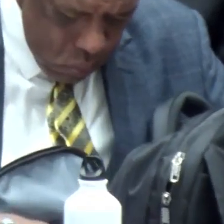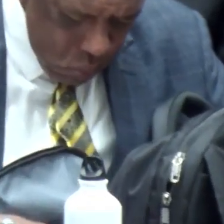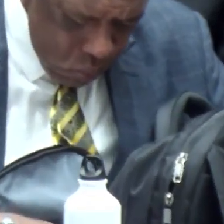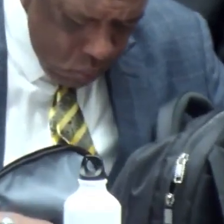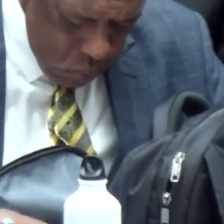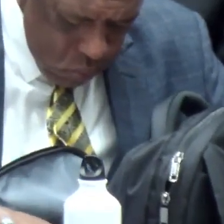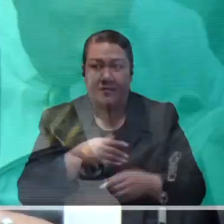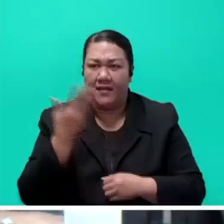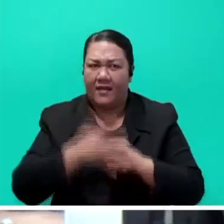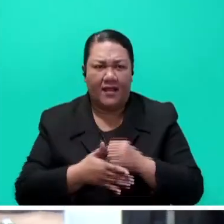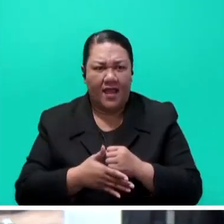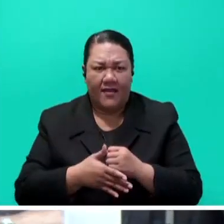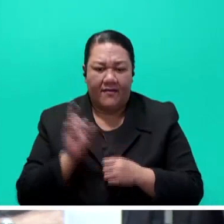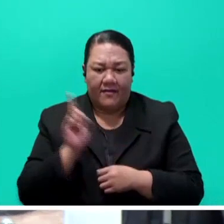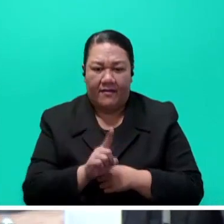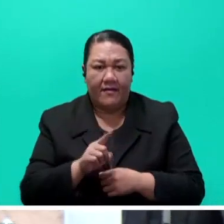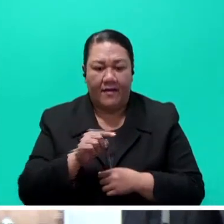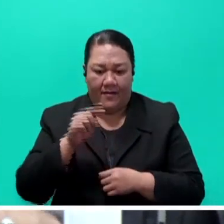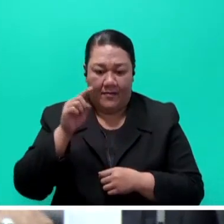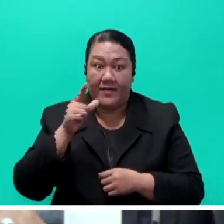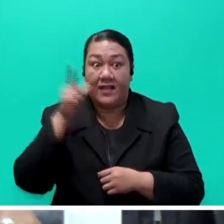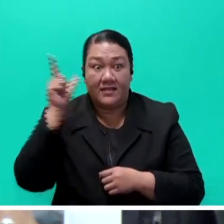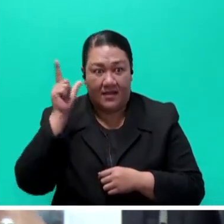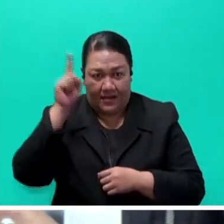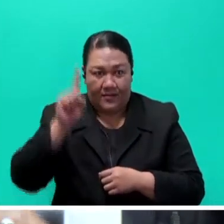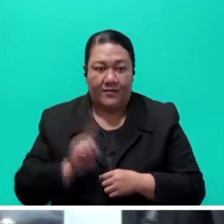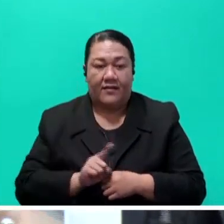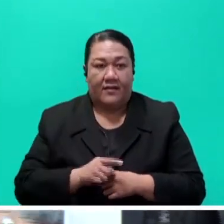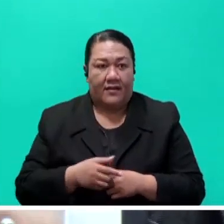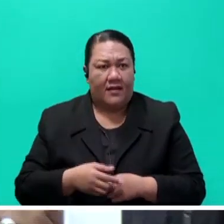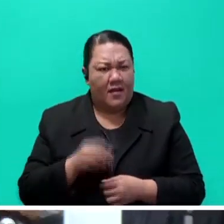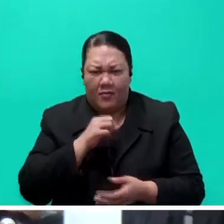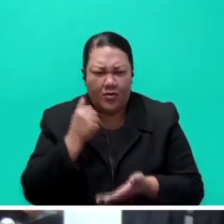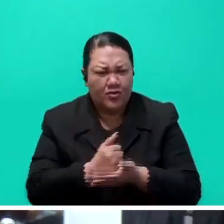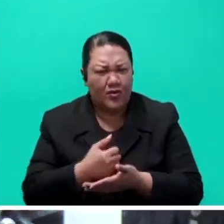and today. I'm not sure whether he's seriously questioning me.